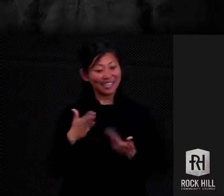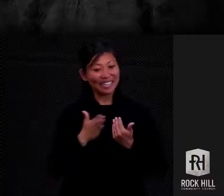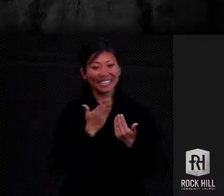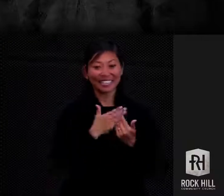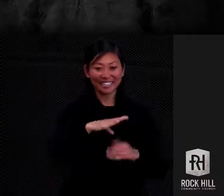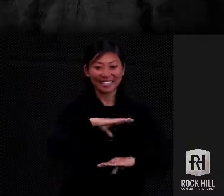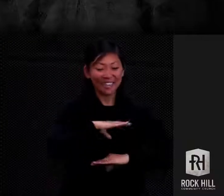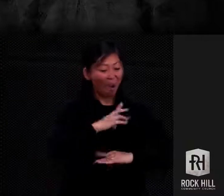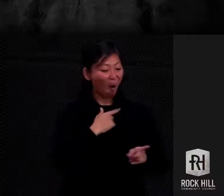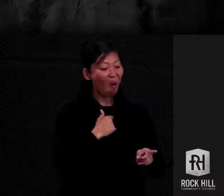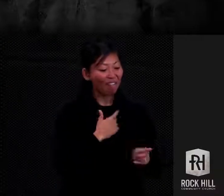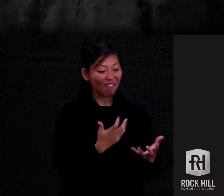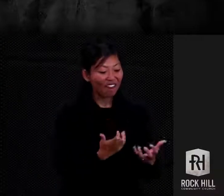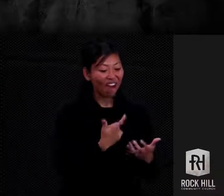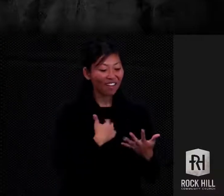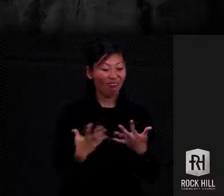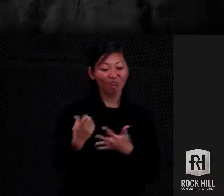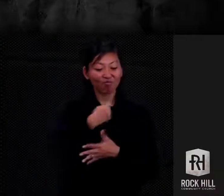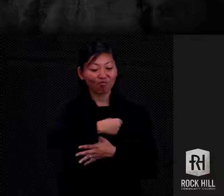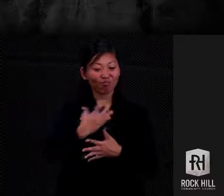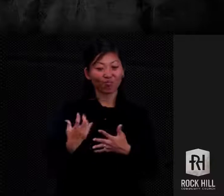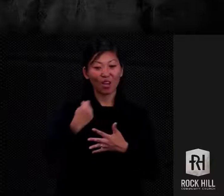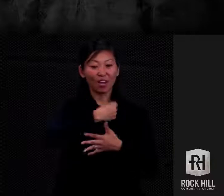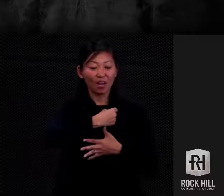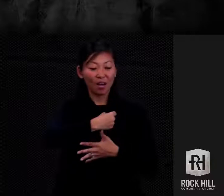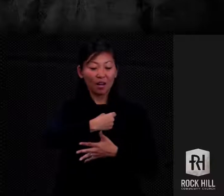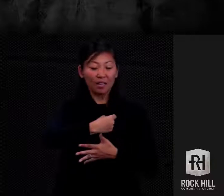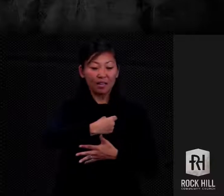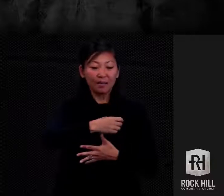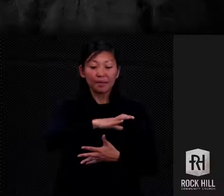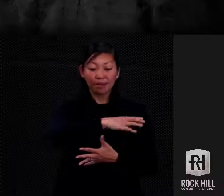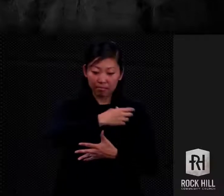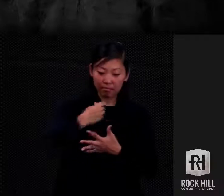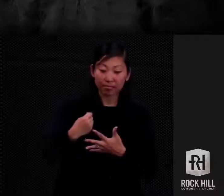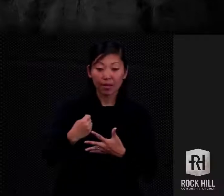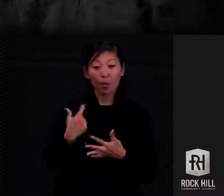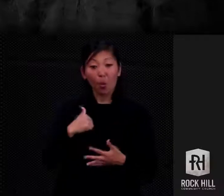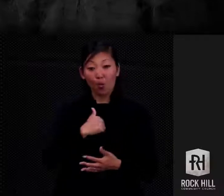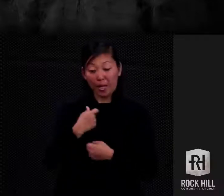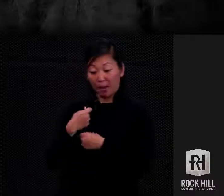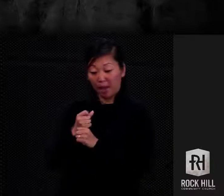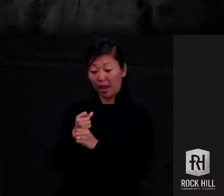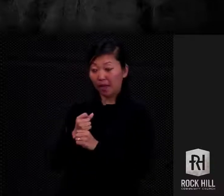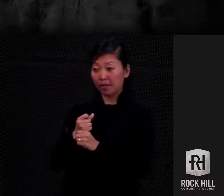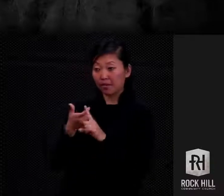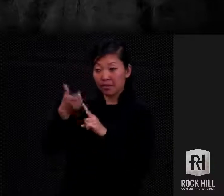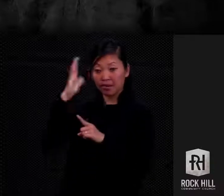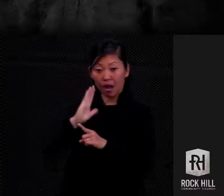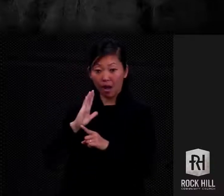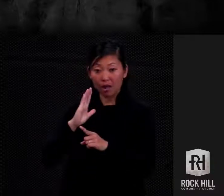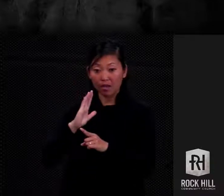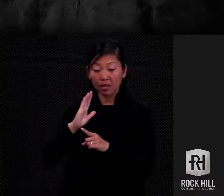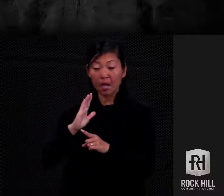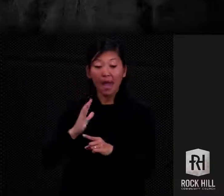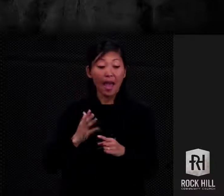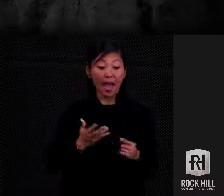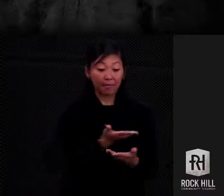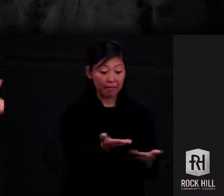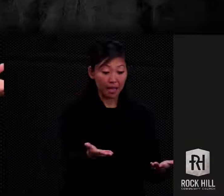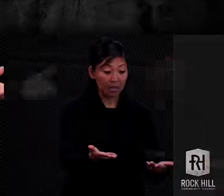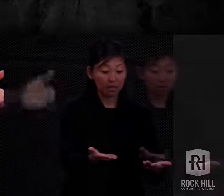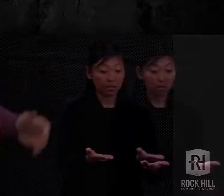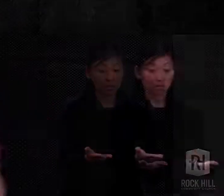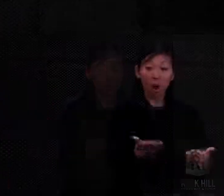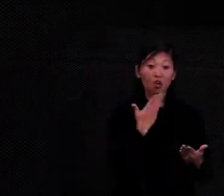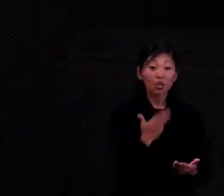don't actually meet those desires. That's what created things are. They're good things, but they don't replace God. They can't. How